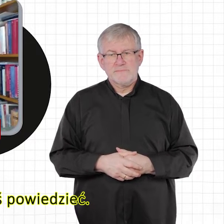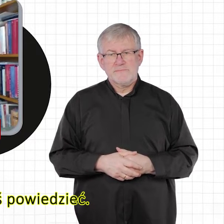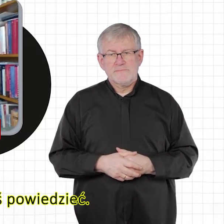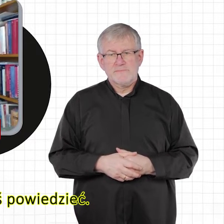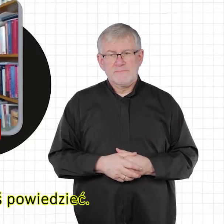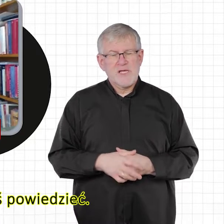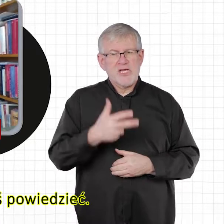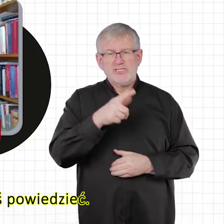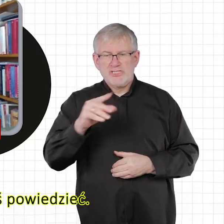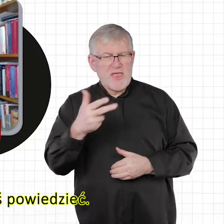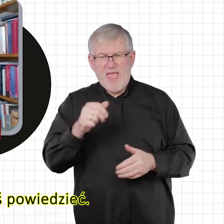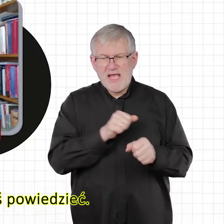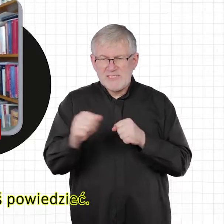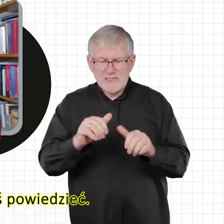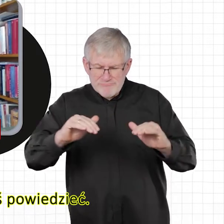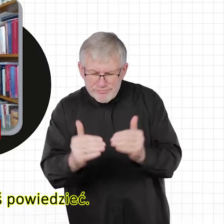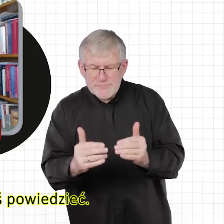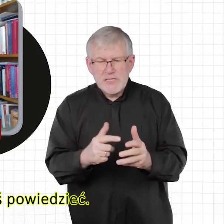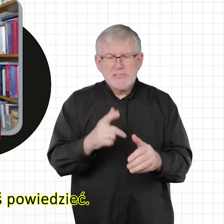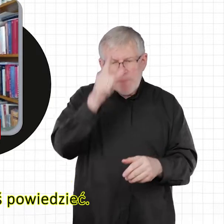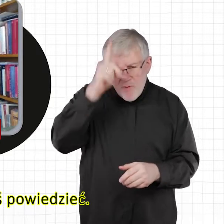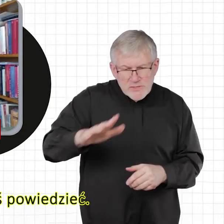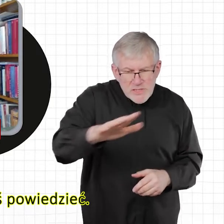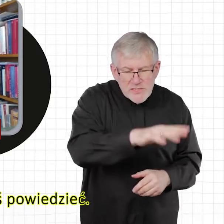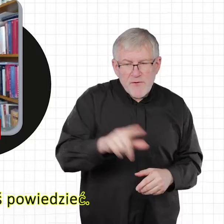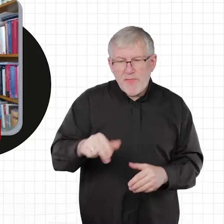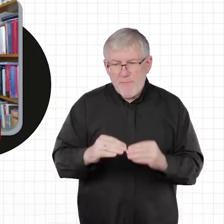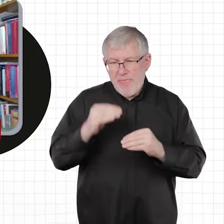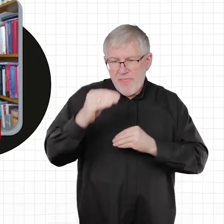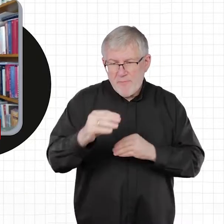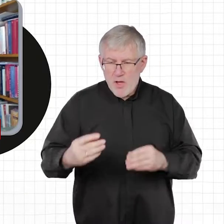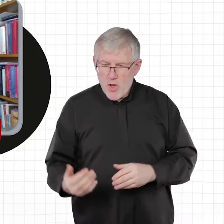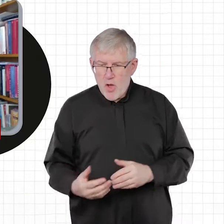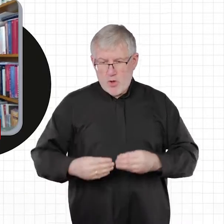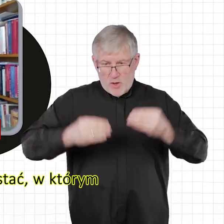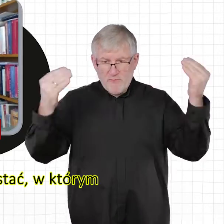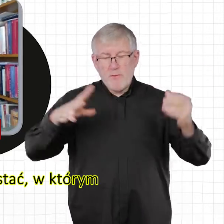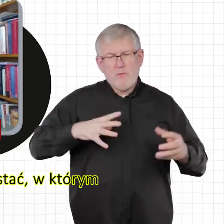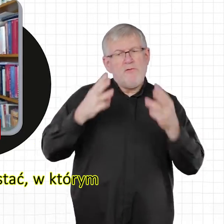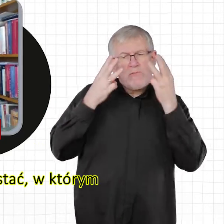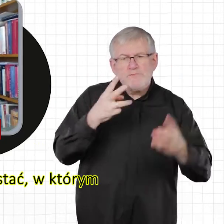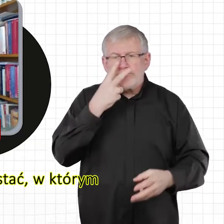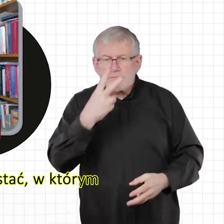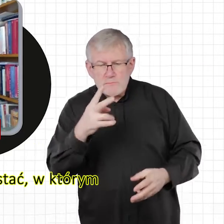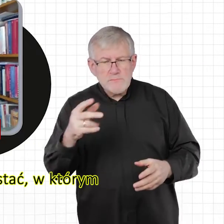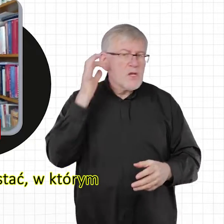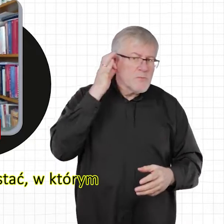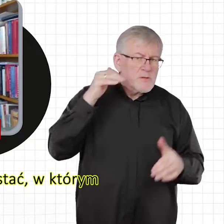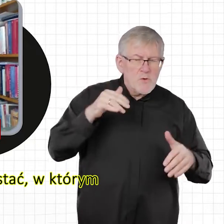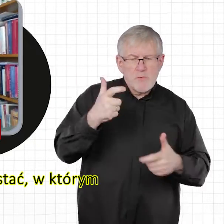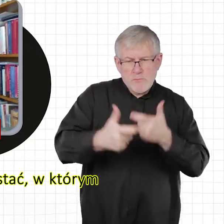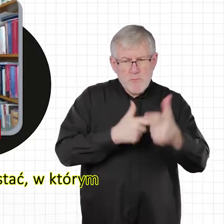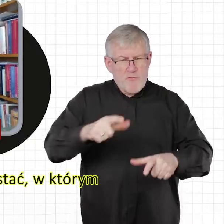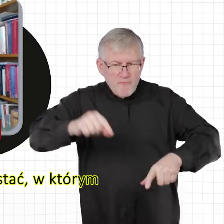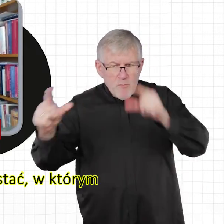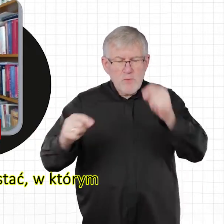Okay, so about that, I'm sorry, Meg, because you wanted to say something. No. You can continue, please. Okay,